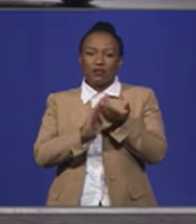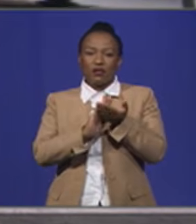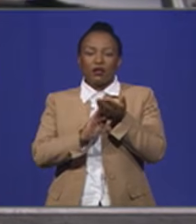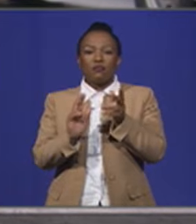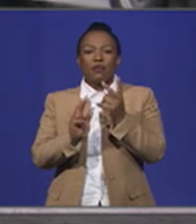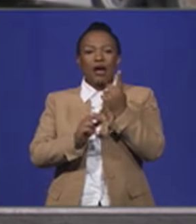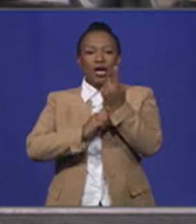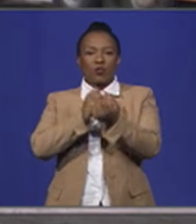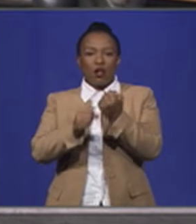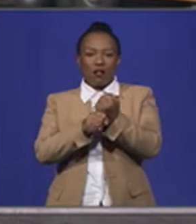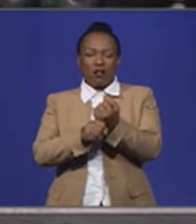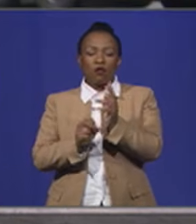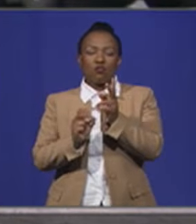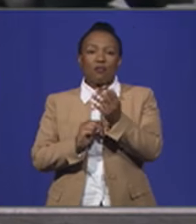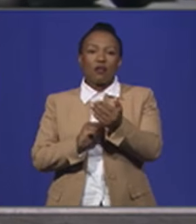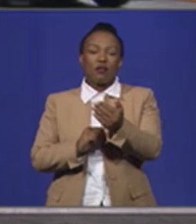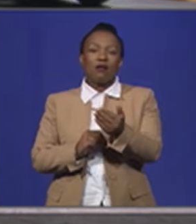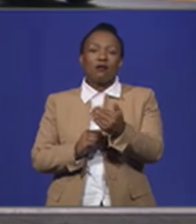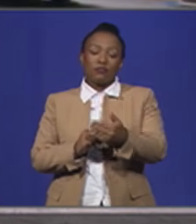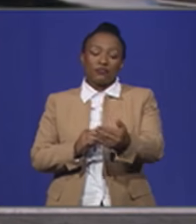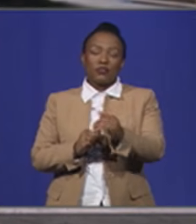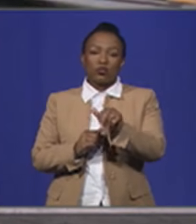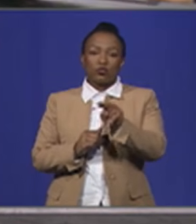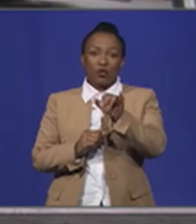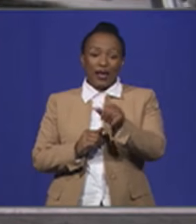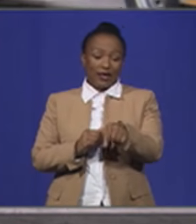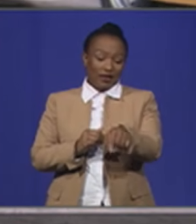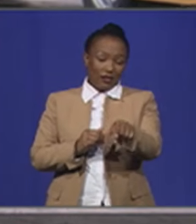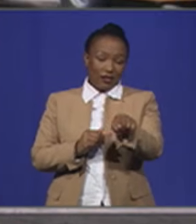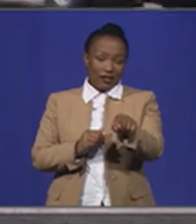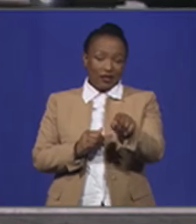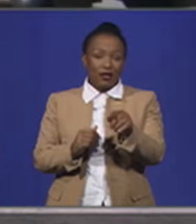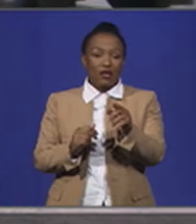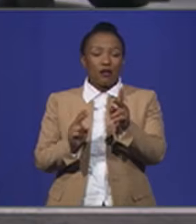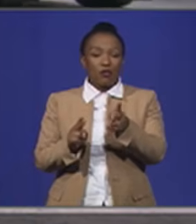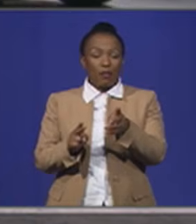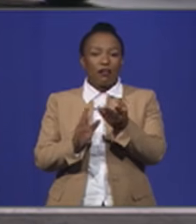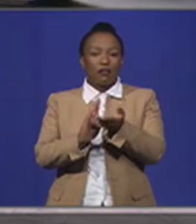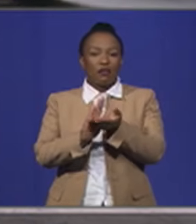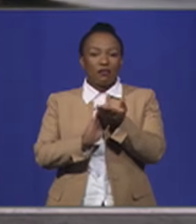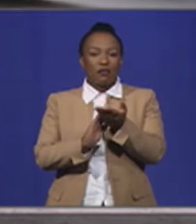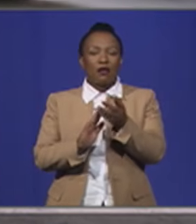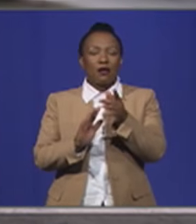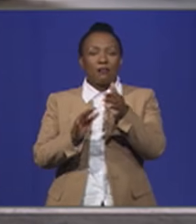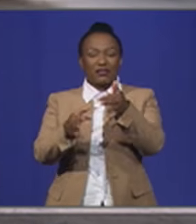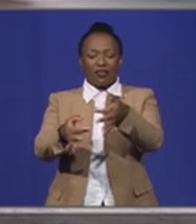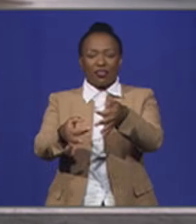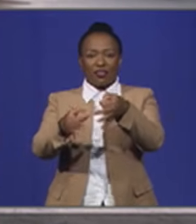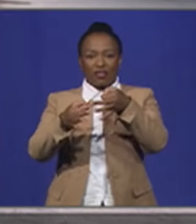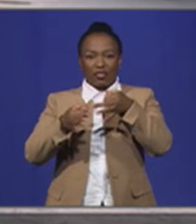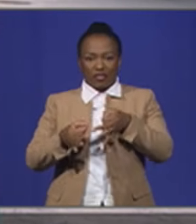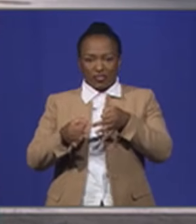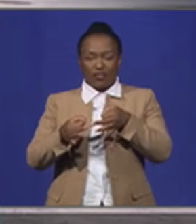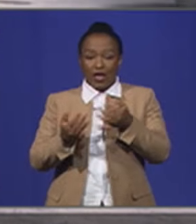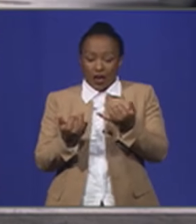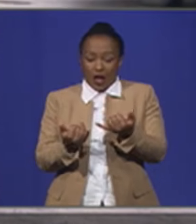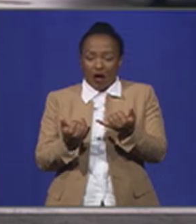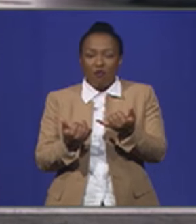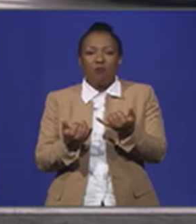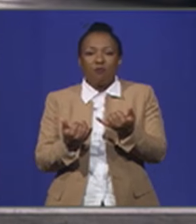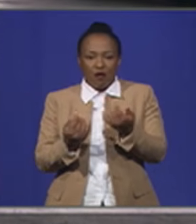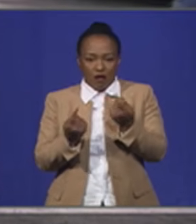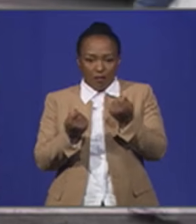like July. The way we want to get increase, that fare increase in July really say how because it carry more